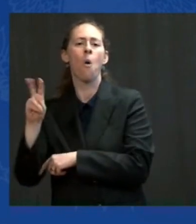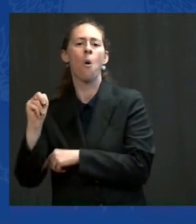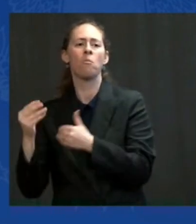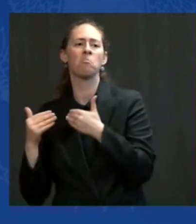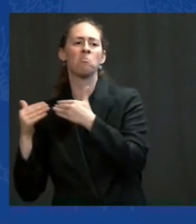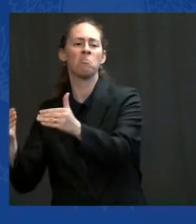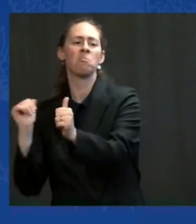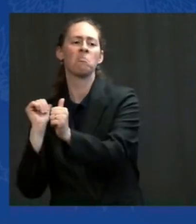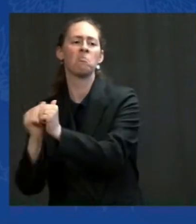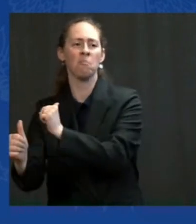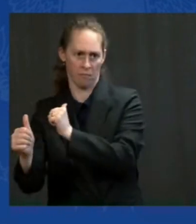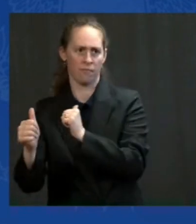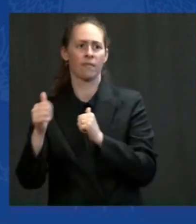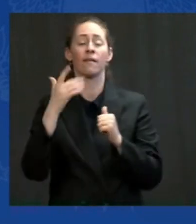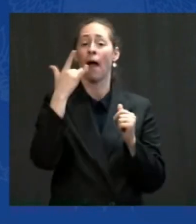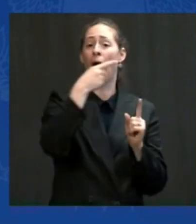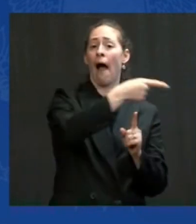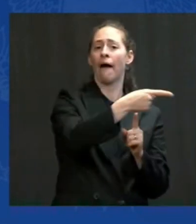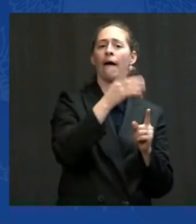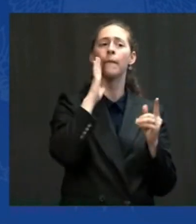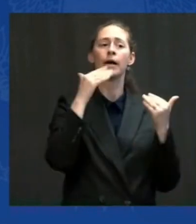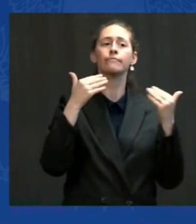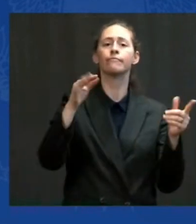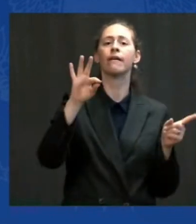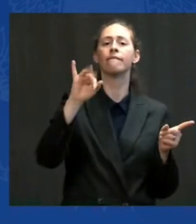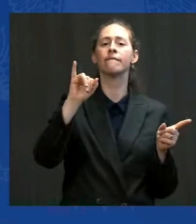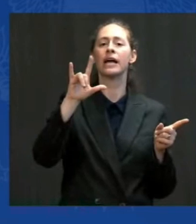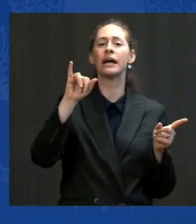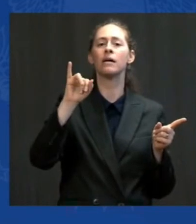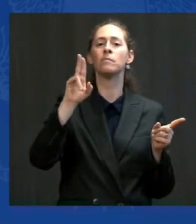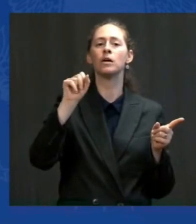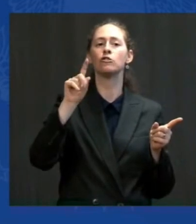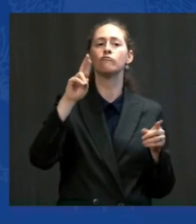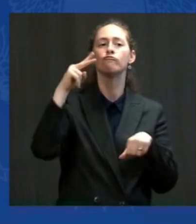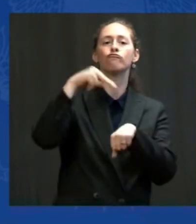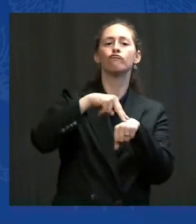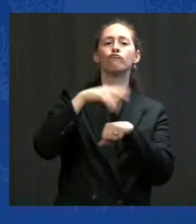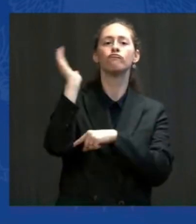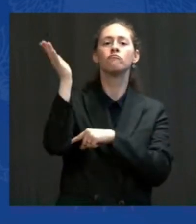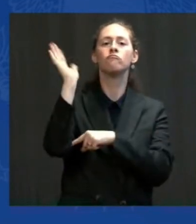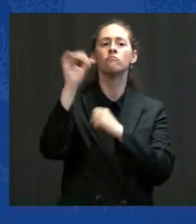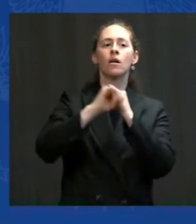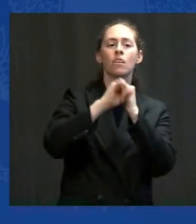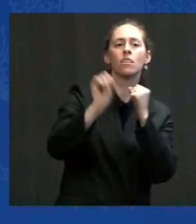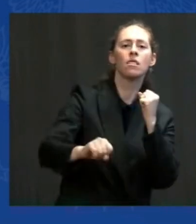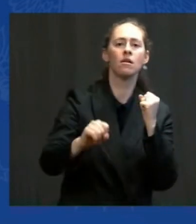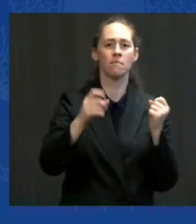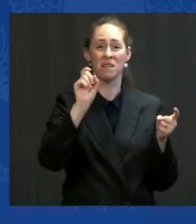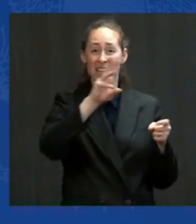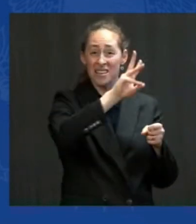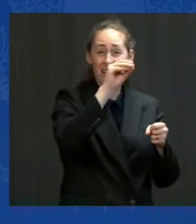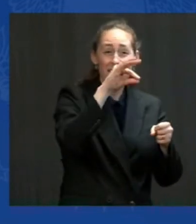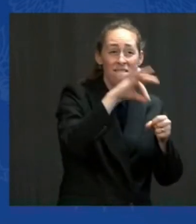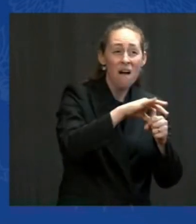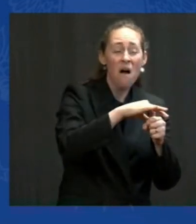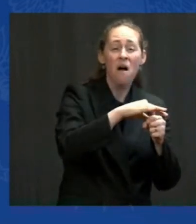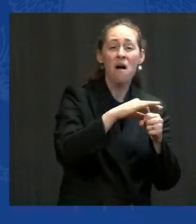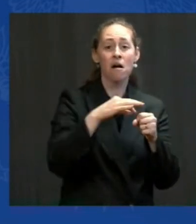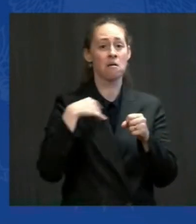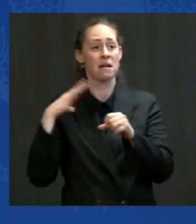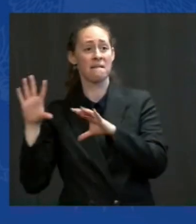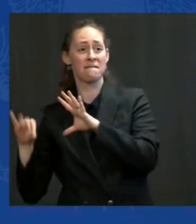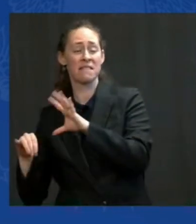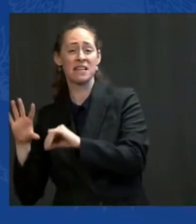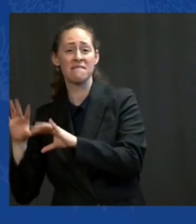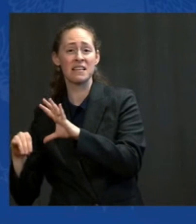than ever been used in history. It means you got to get 60 votes to get anything done. We're a 50-50 Senate with a vice president who happens to